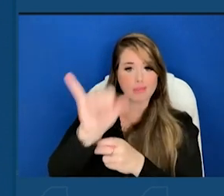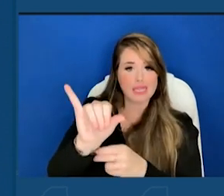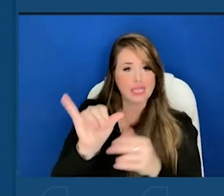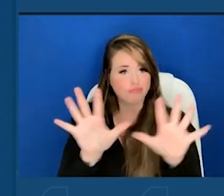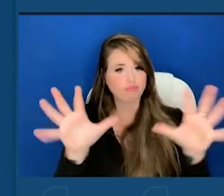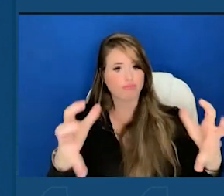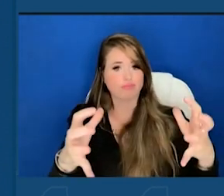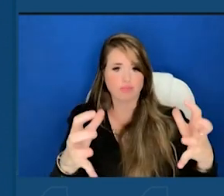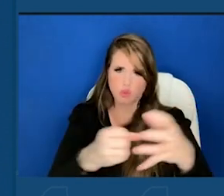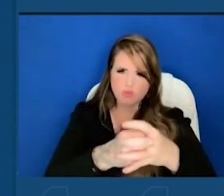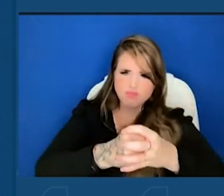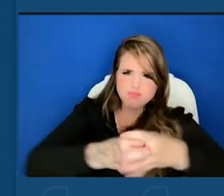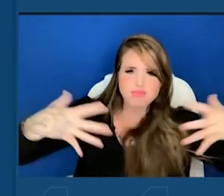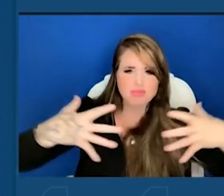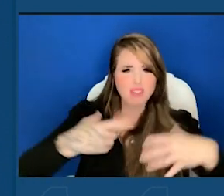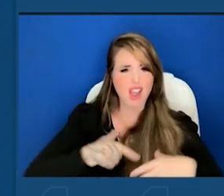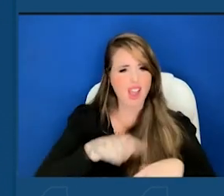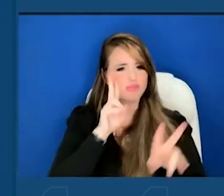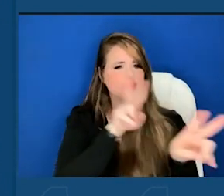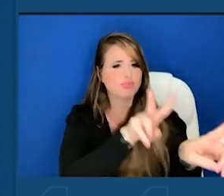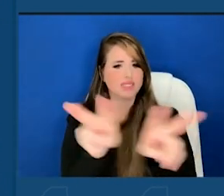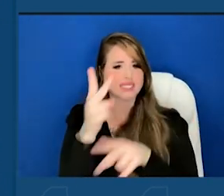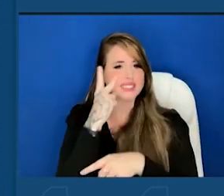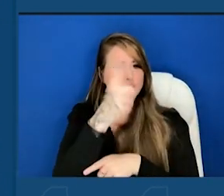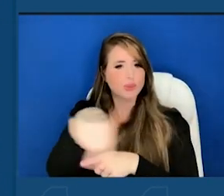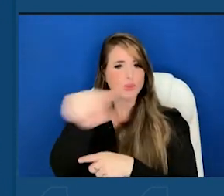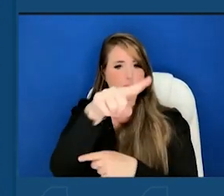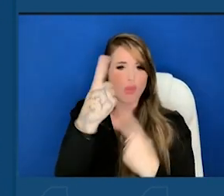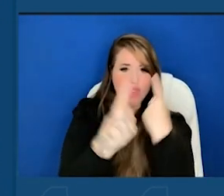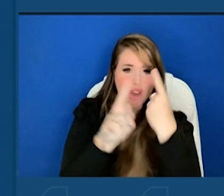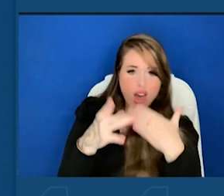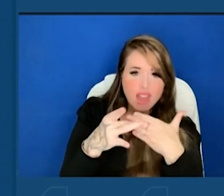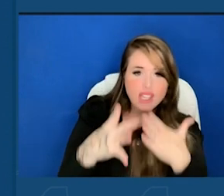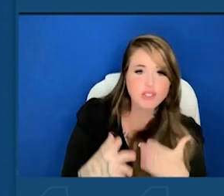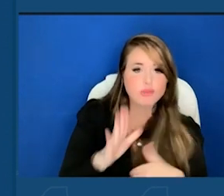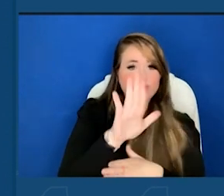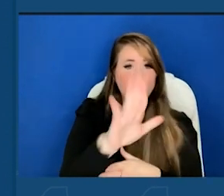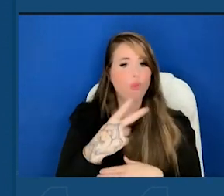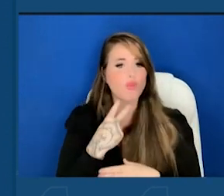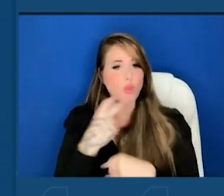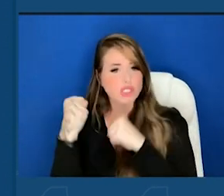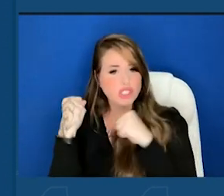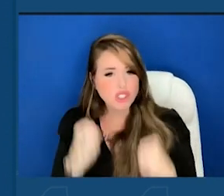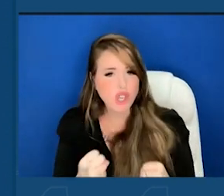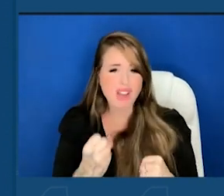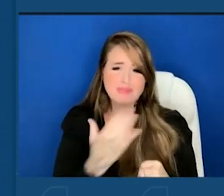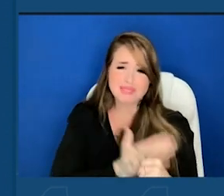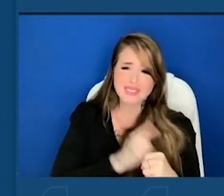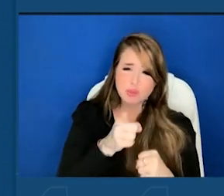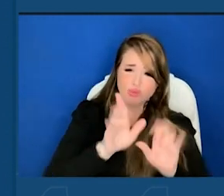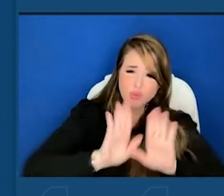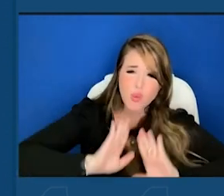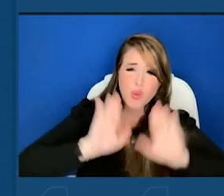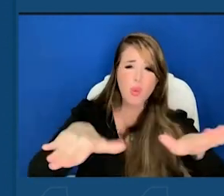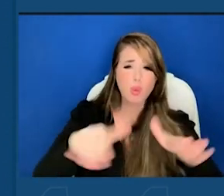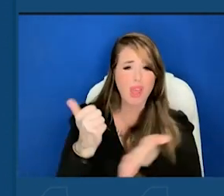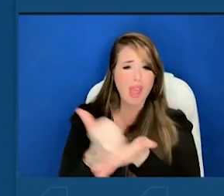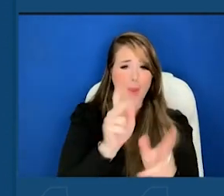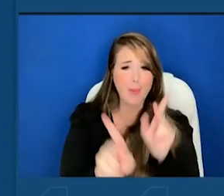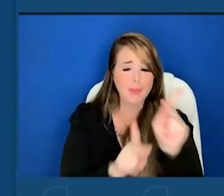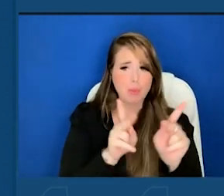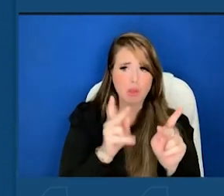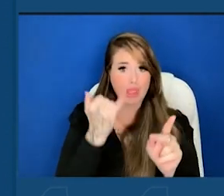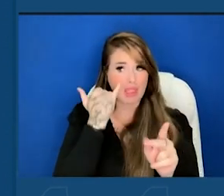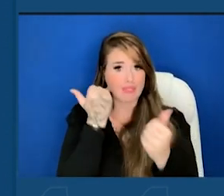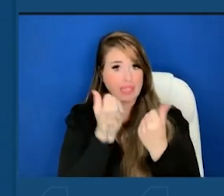who are thought leaders, who have voices that people listen to. I need you to be out there overcoming people's fears and hesitation and